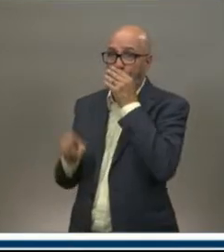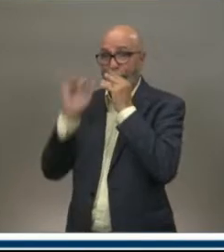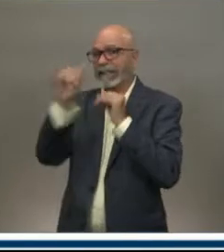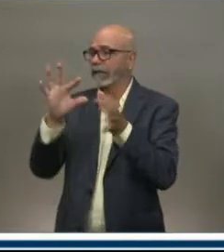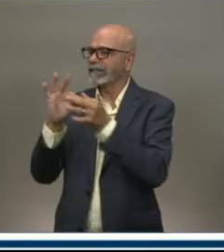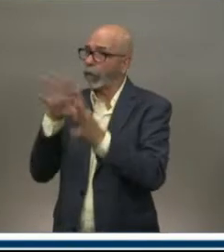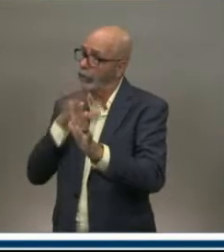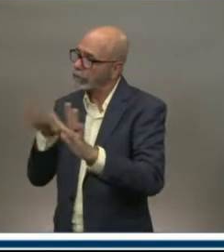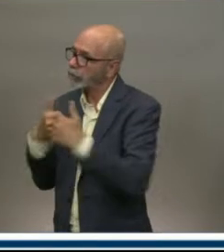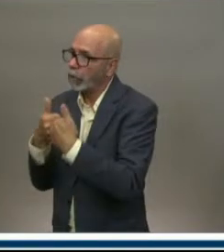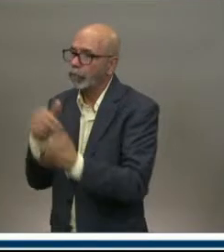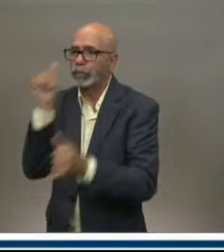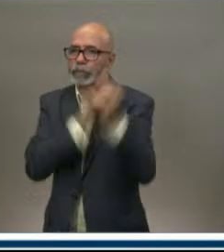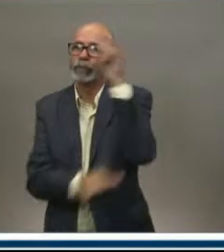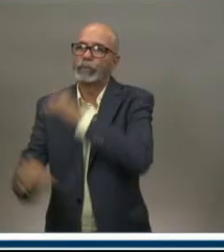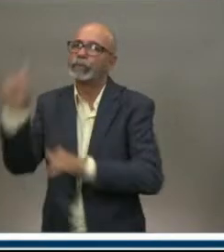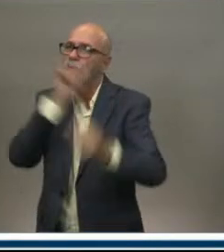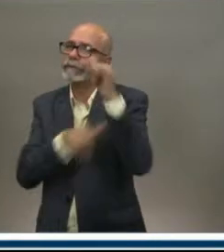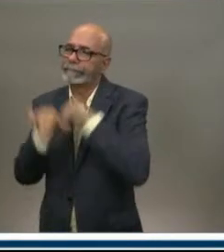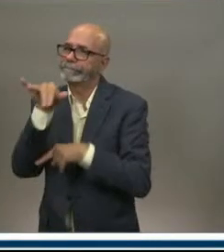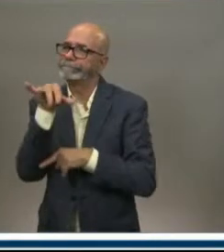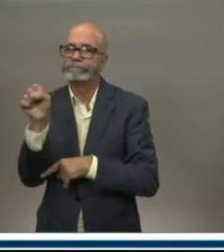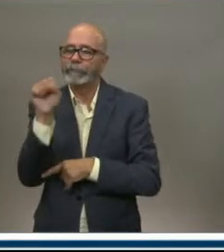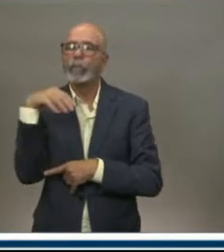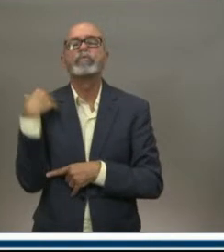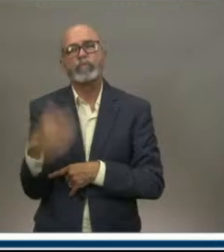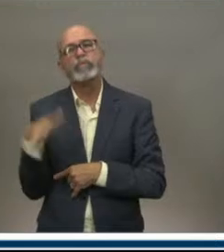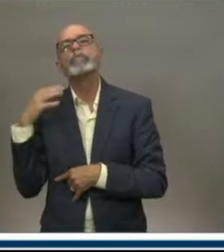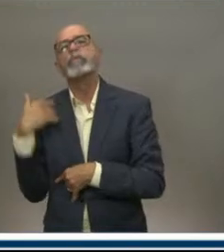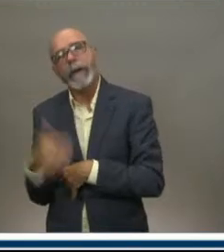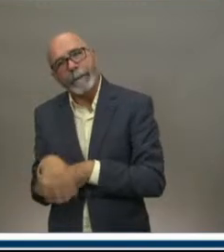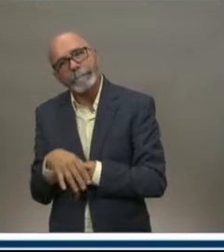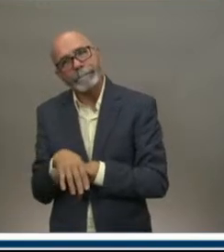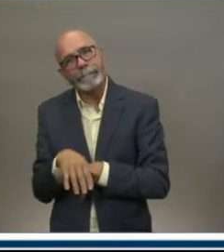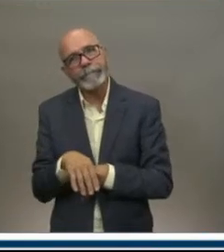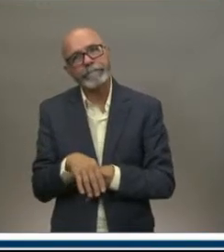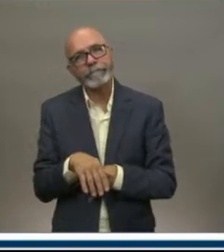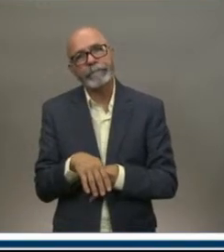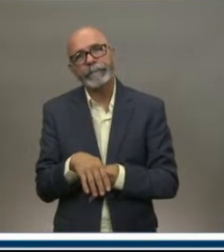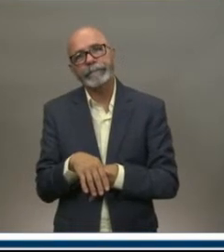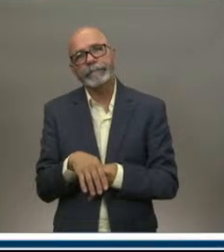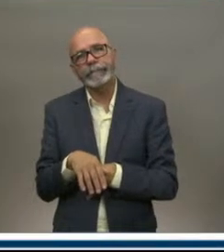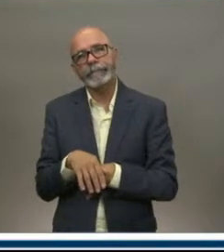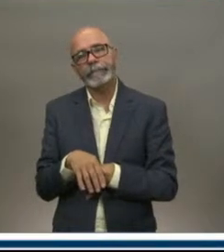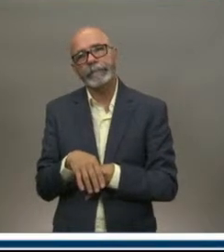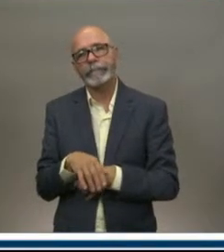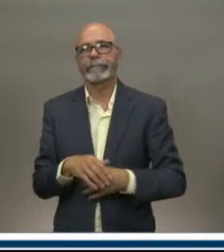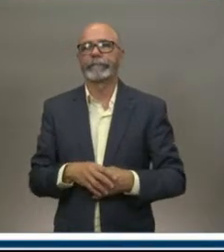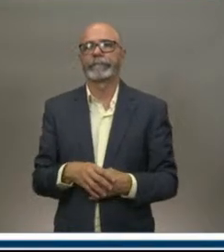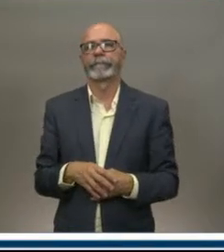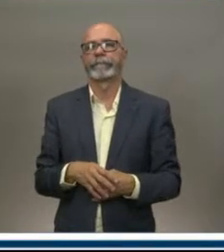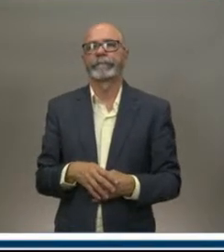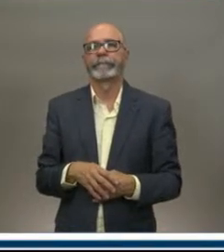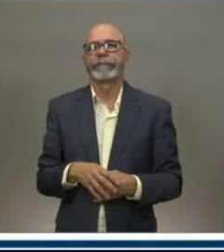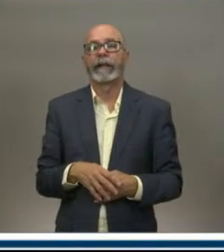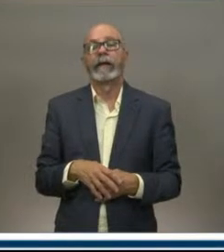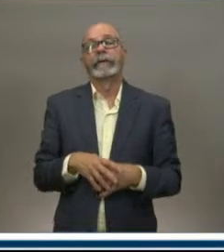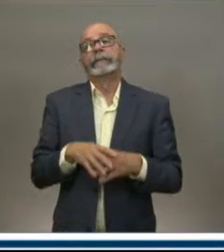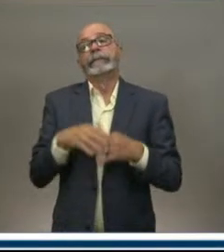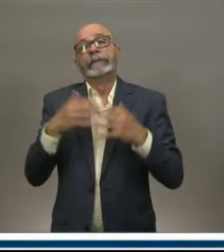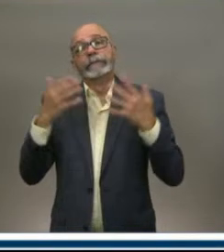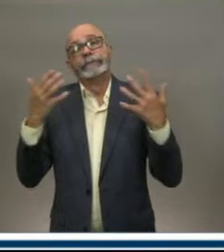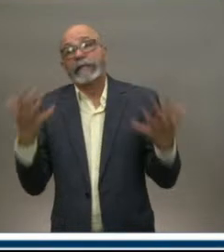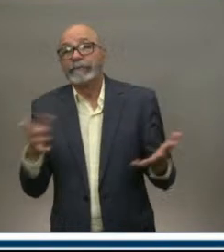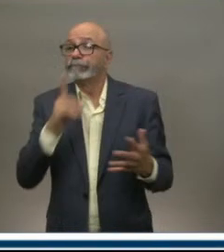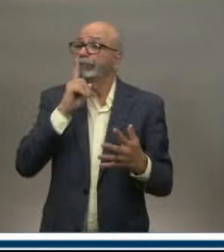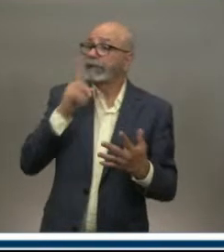appear. But the reality is, and I think anyone who works in an area